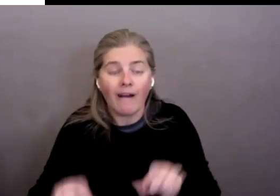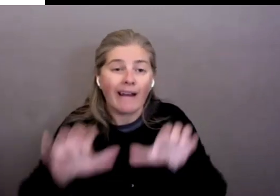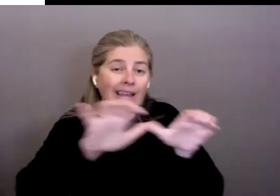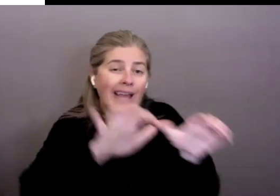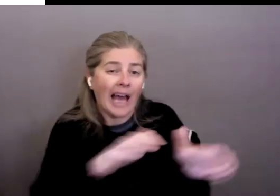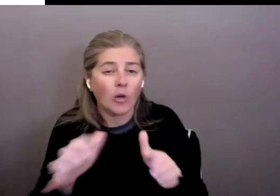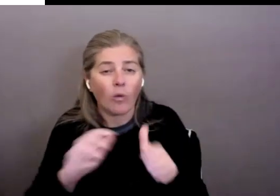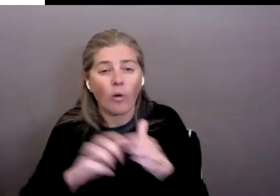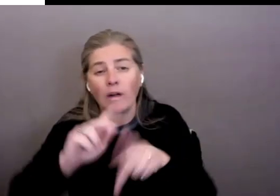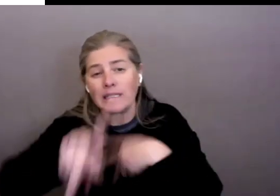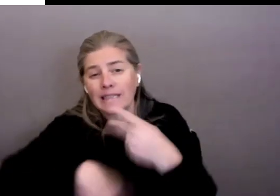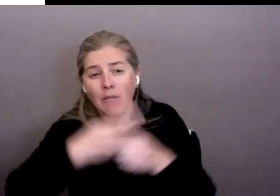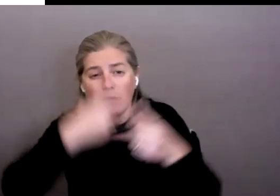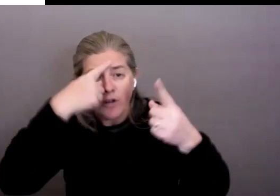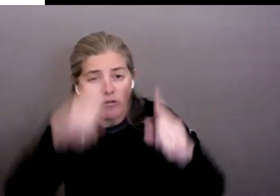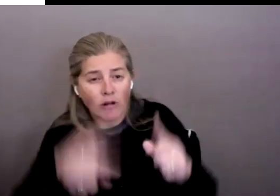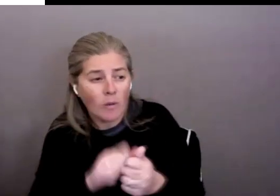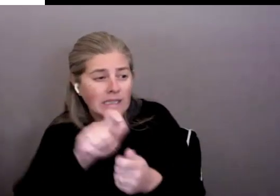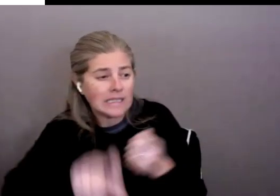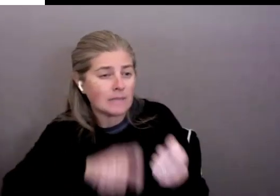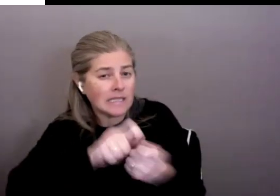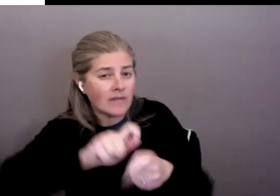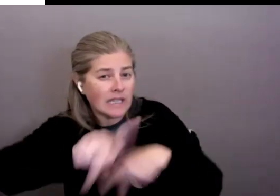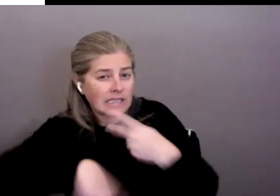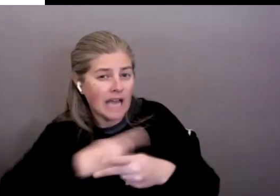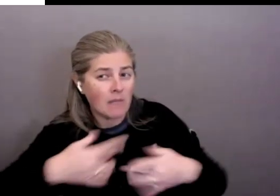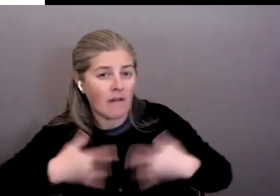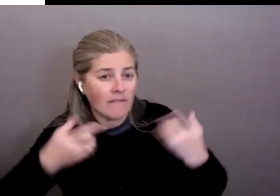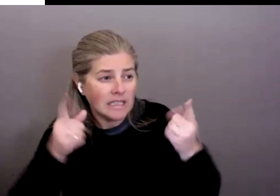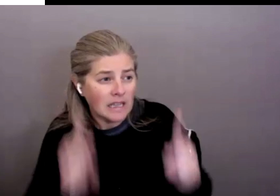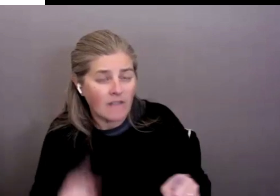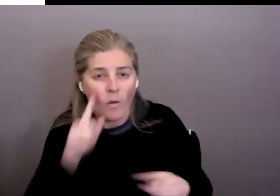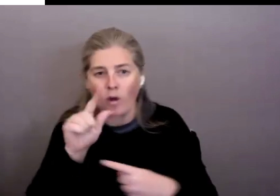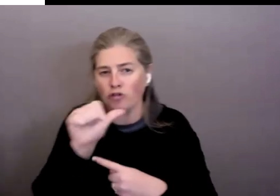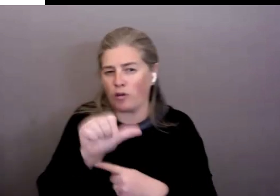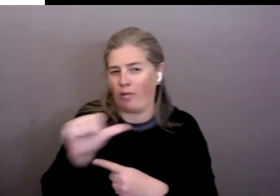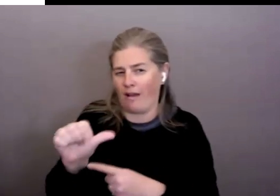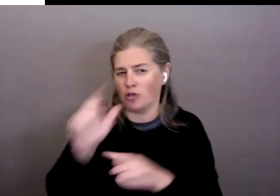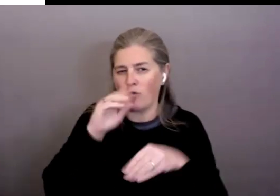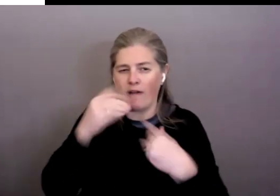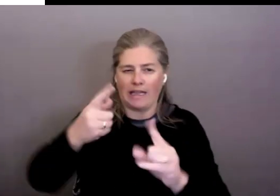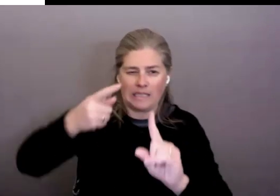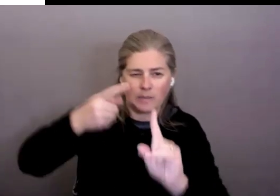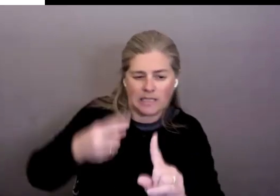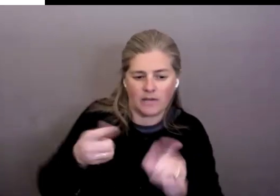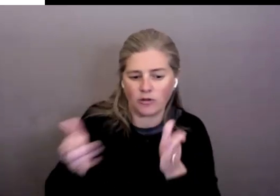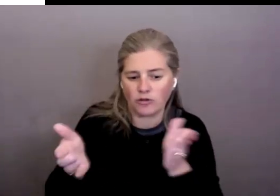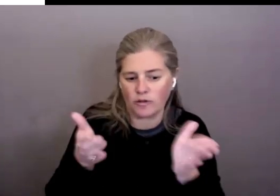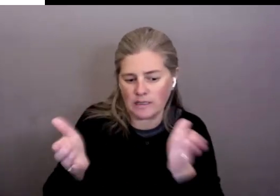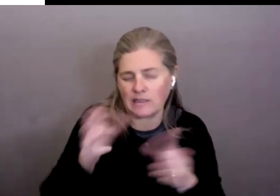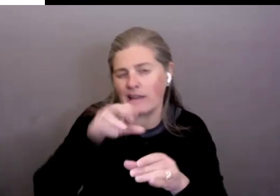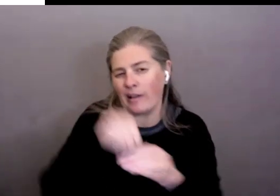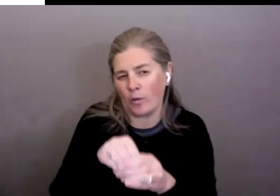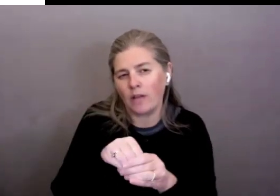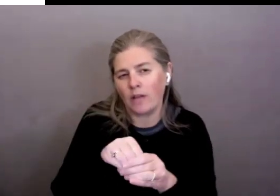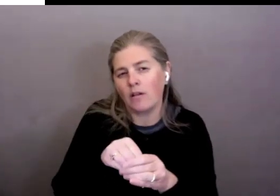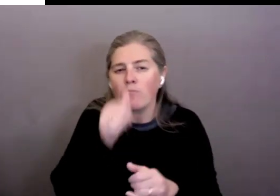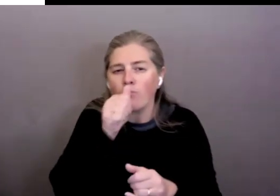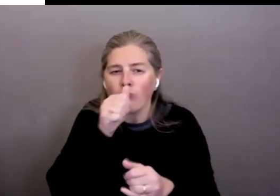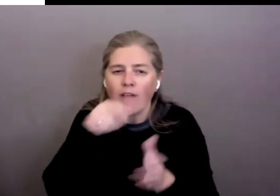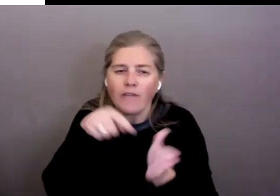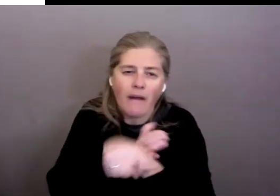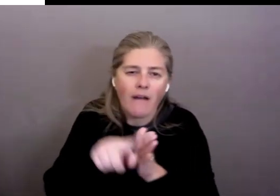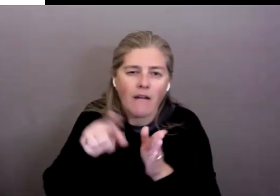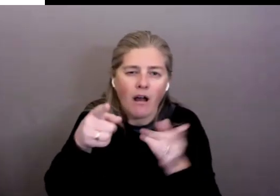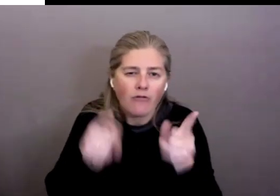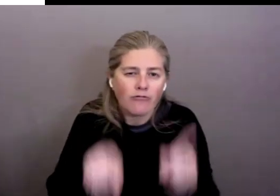type of agreement with a specific entity or type of entity for the AAAs to provide specific services, including through private pay arrangements.